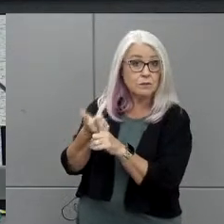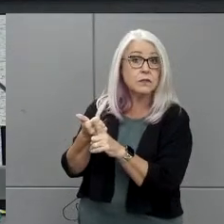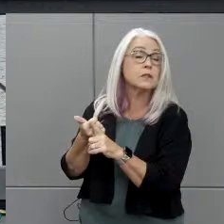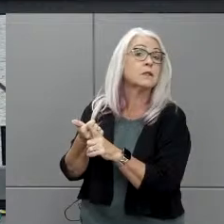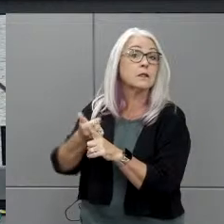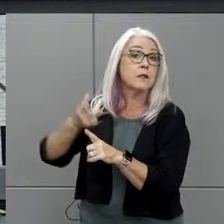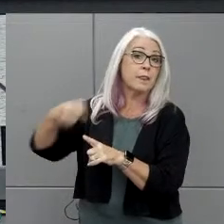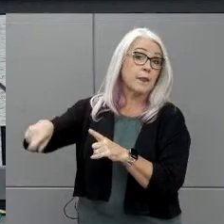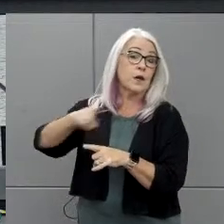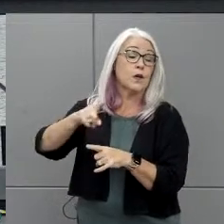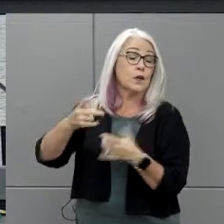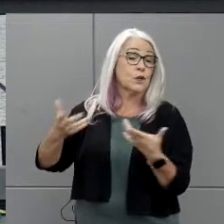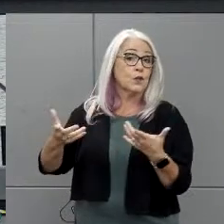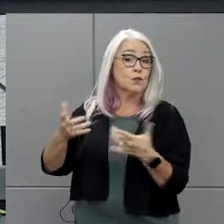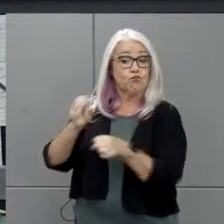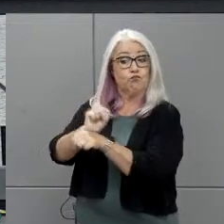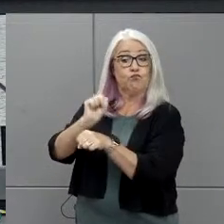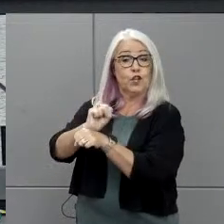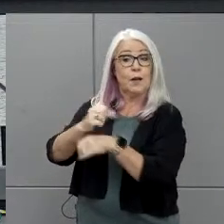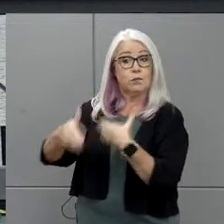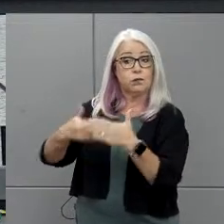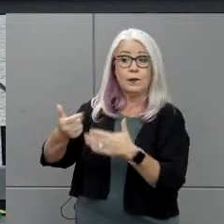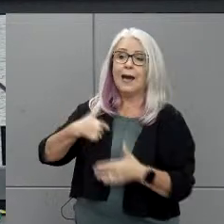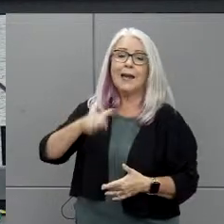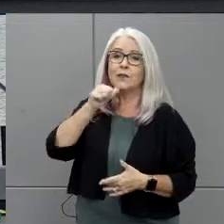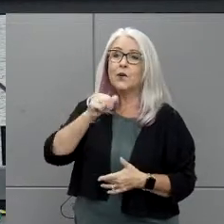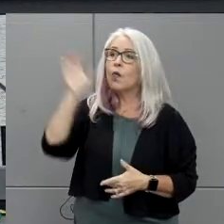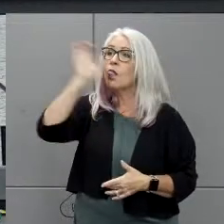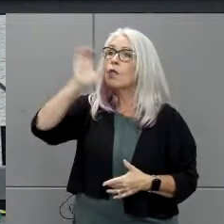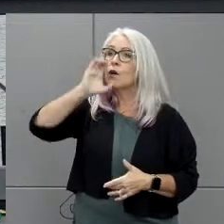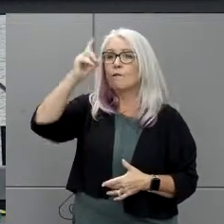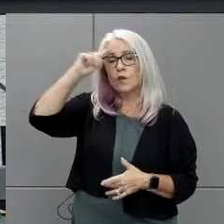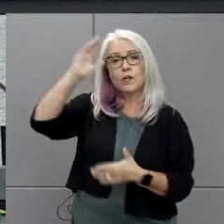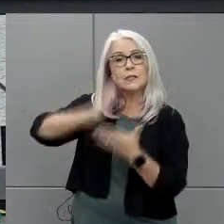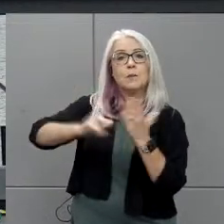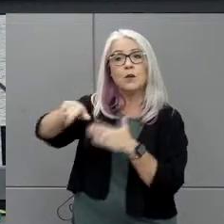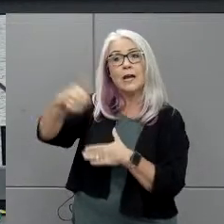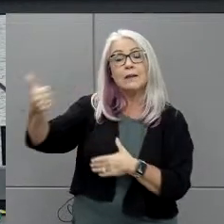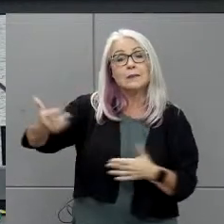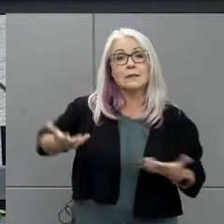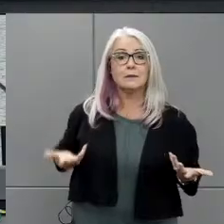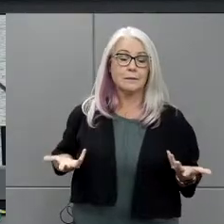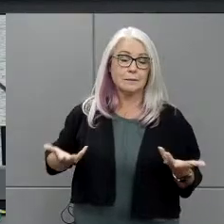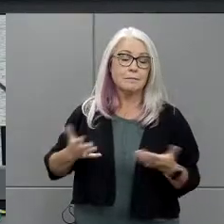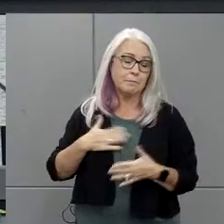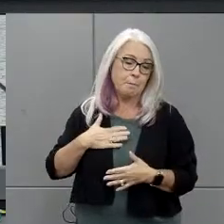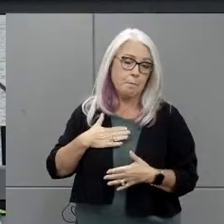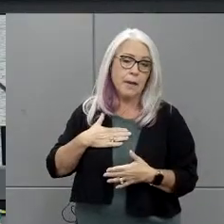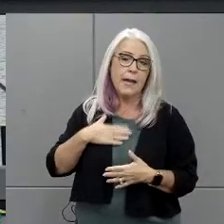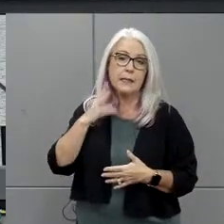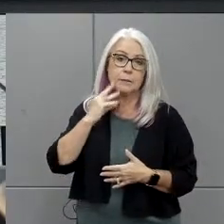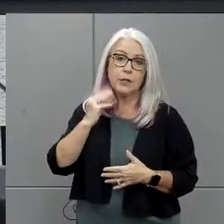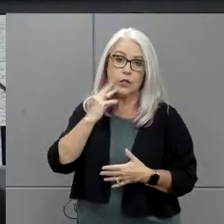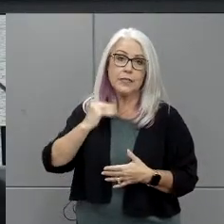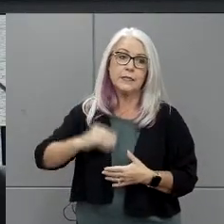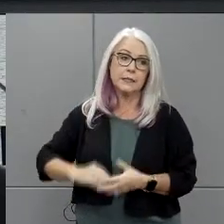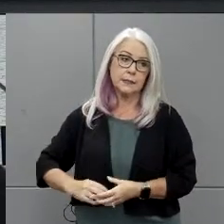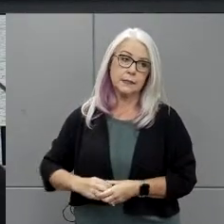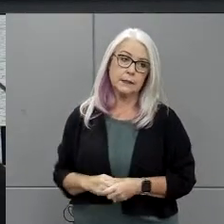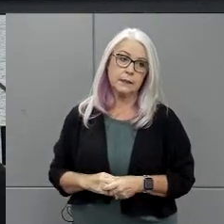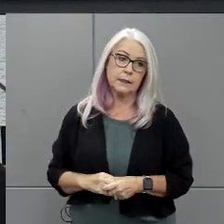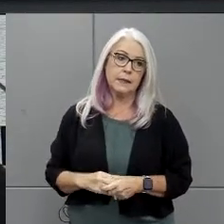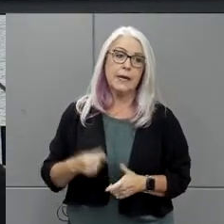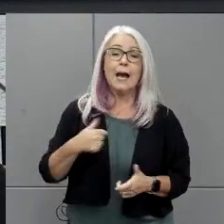their performance, I don't go out looking for somebody else. And that's my experience.